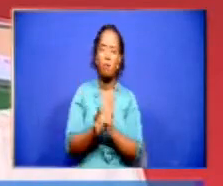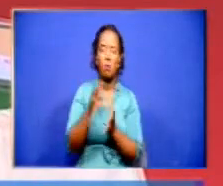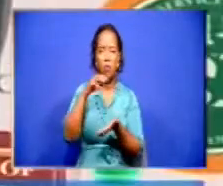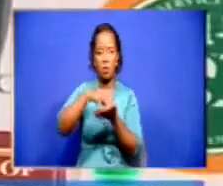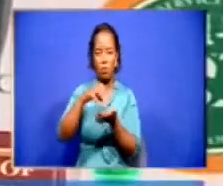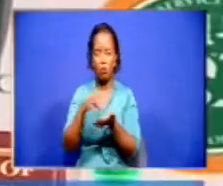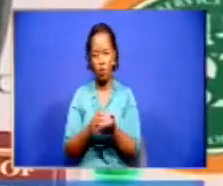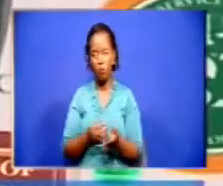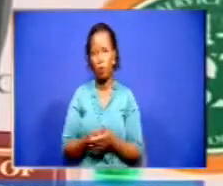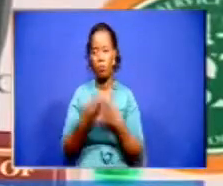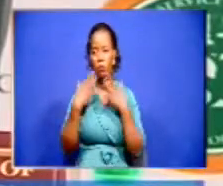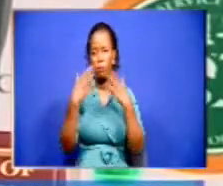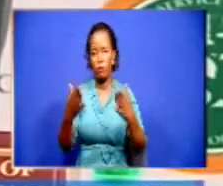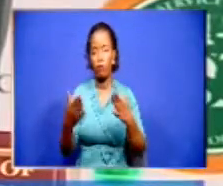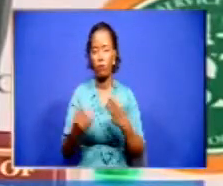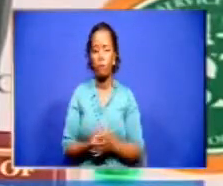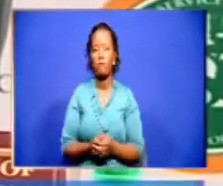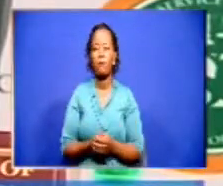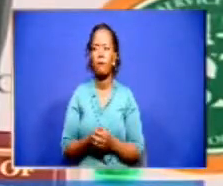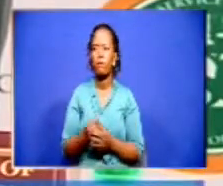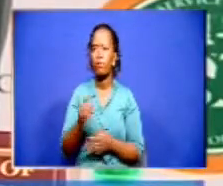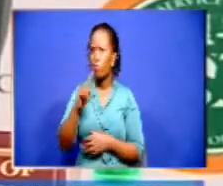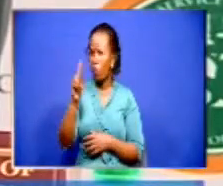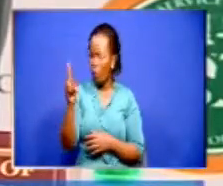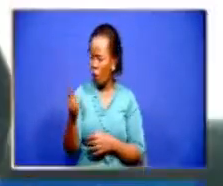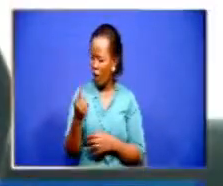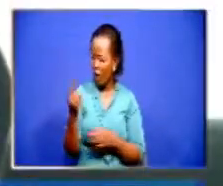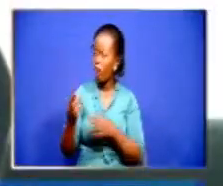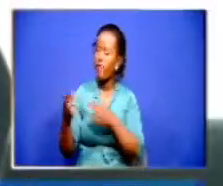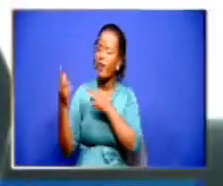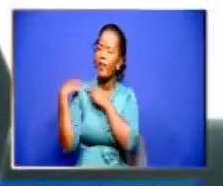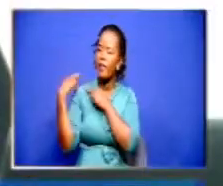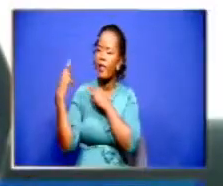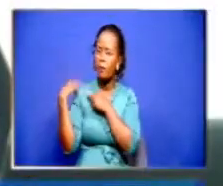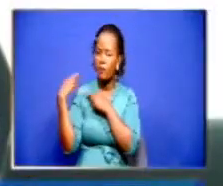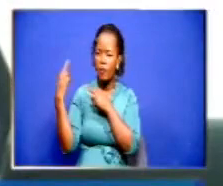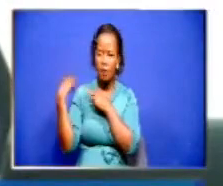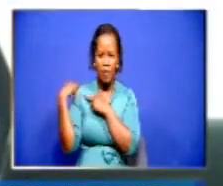my lord. One of the objectives